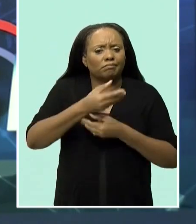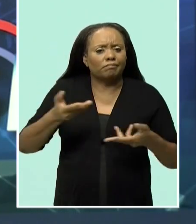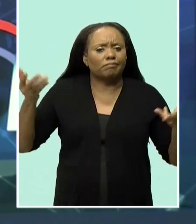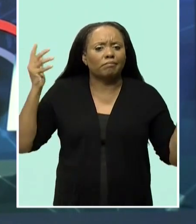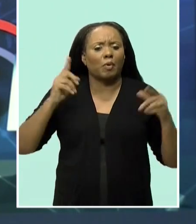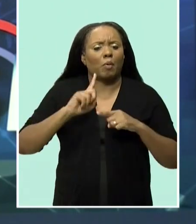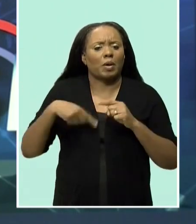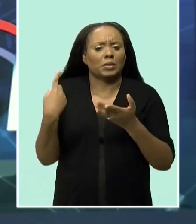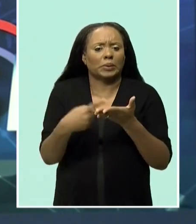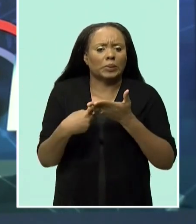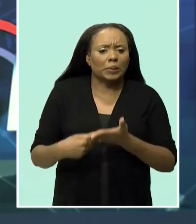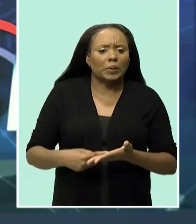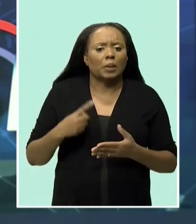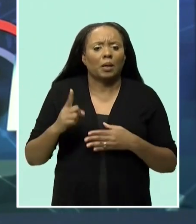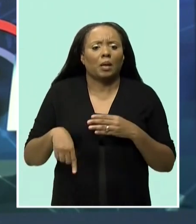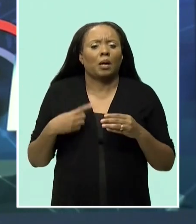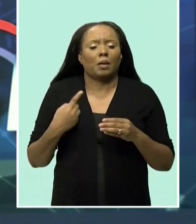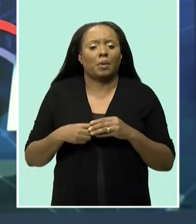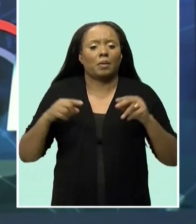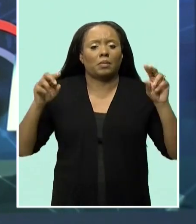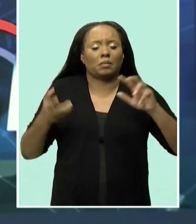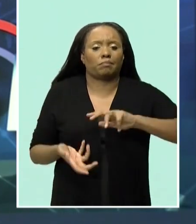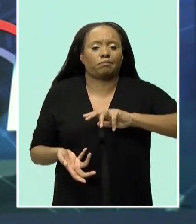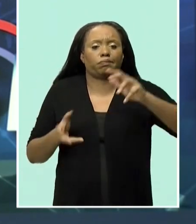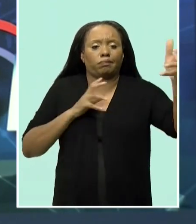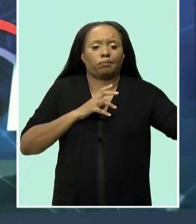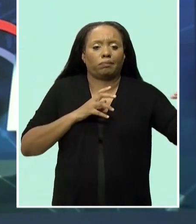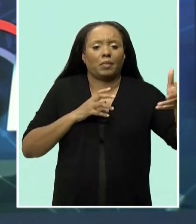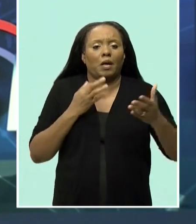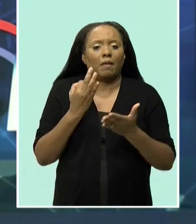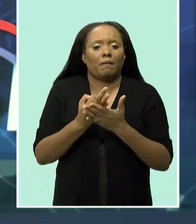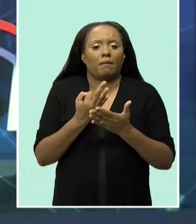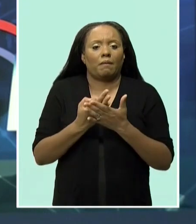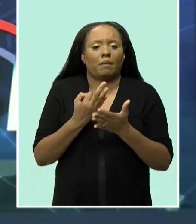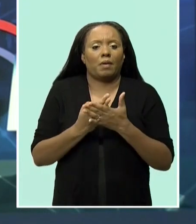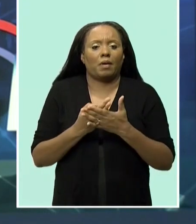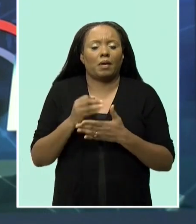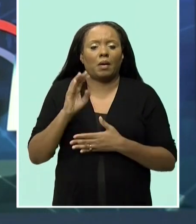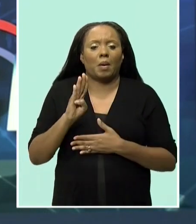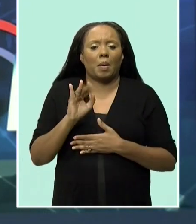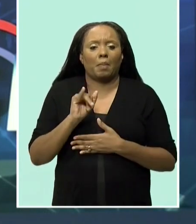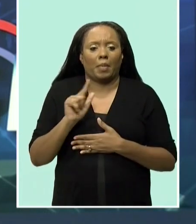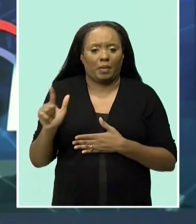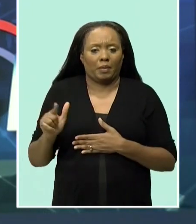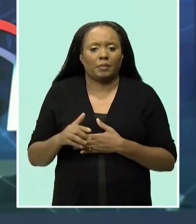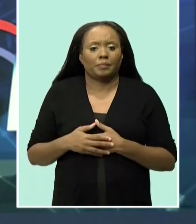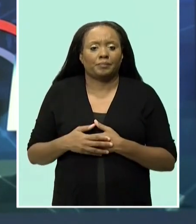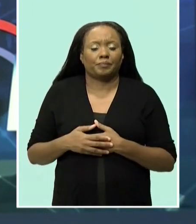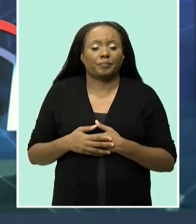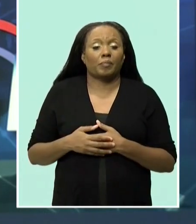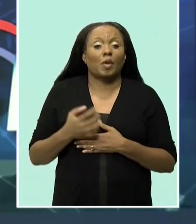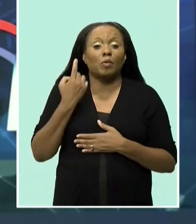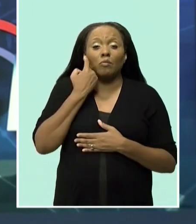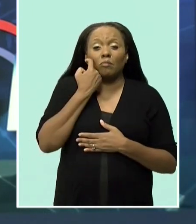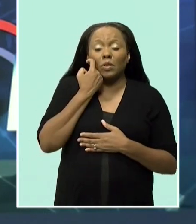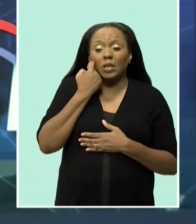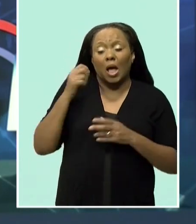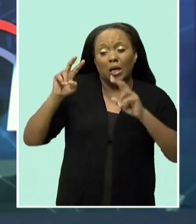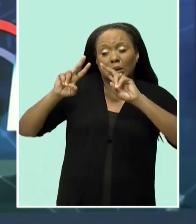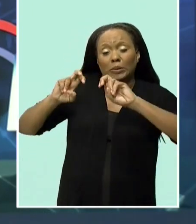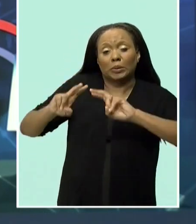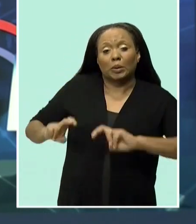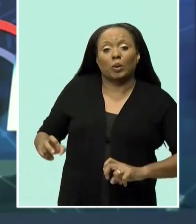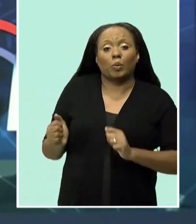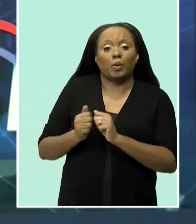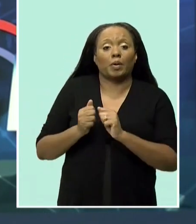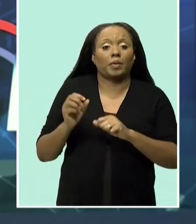she led off debate on the Catastrophe Fund Amendment Bill in the Upper House. She says this, along with a recent audit done by the Ministry of Housing,